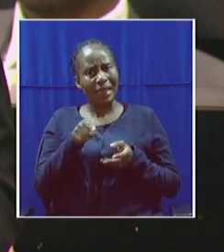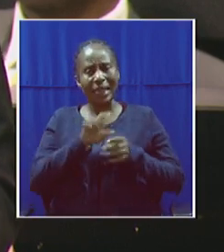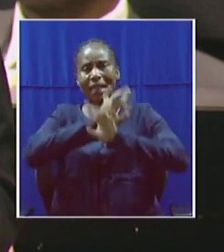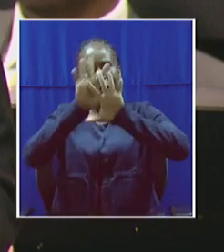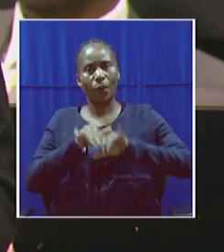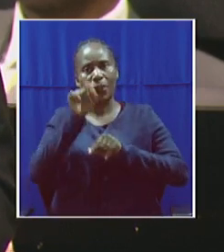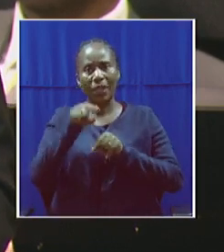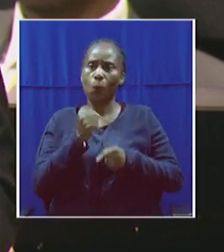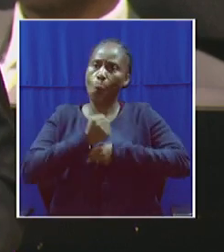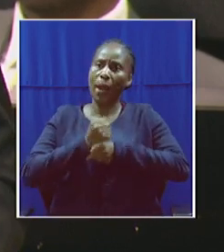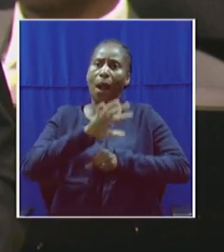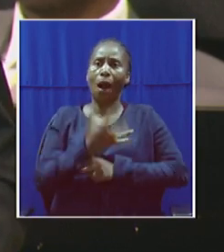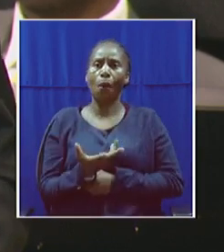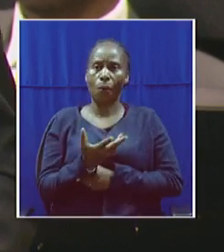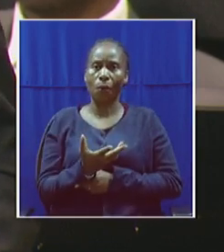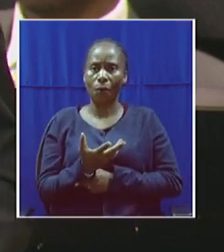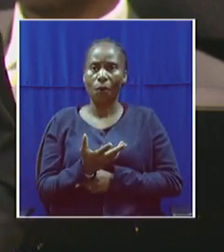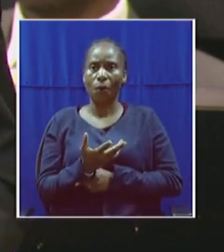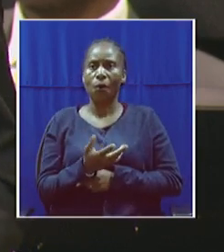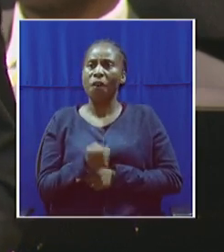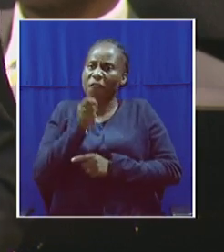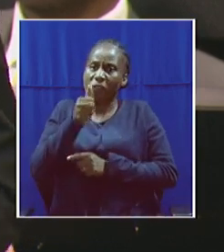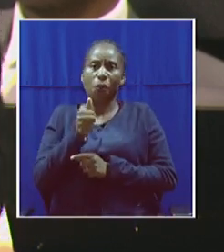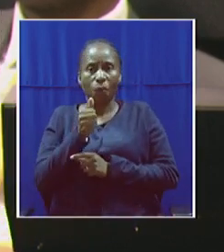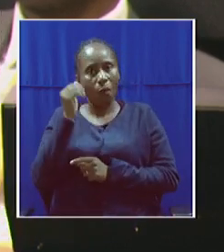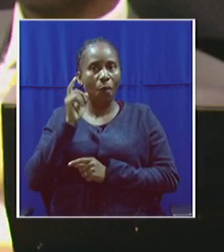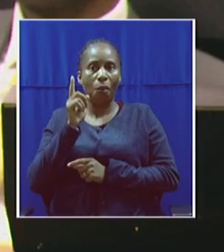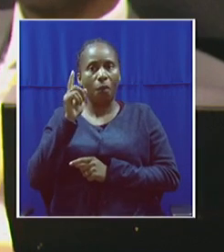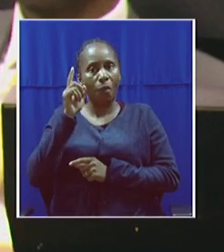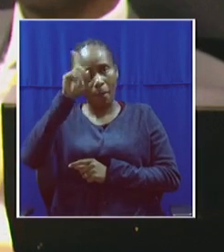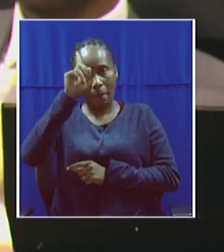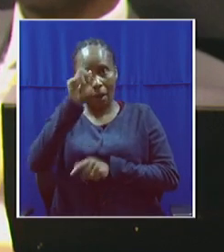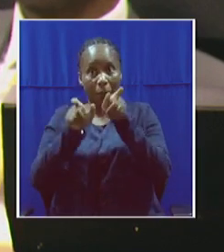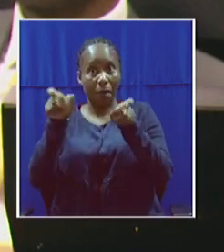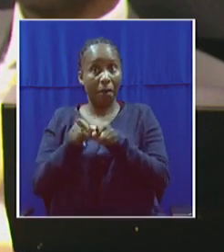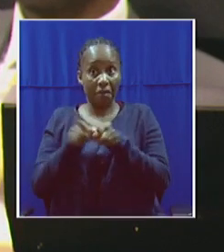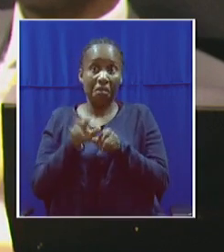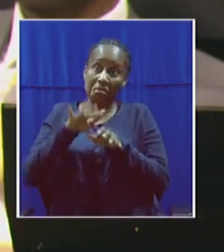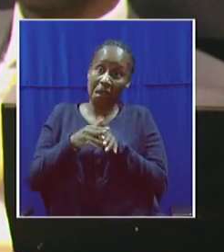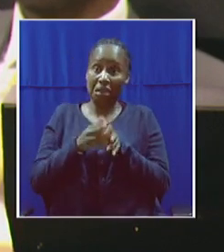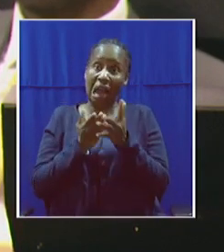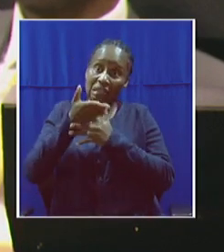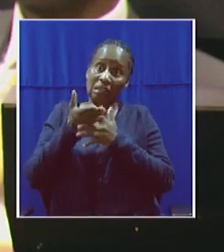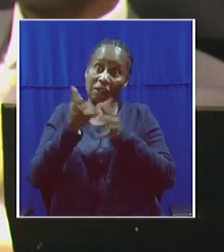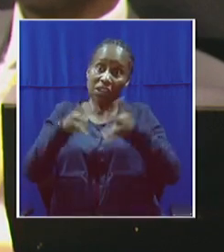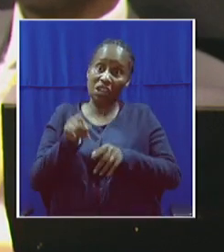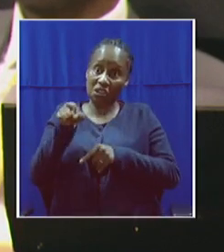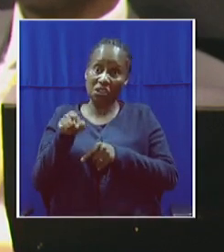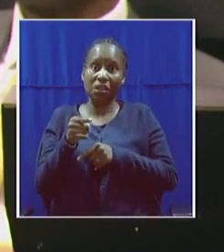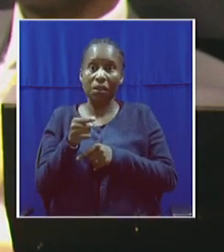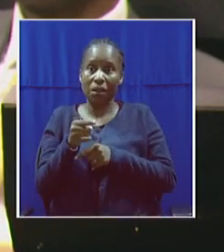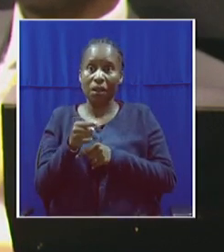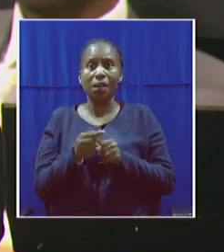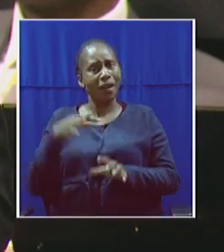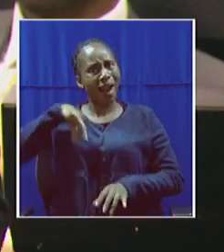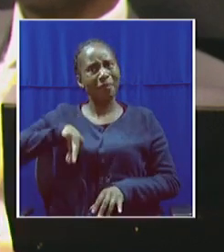many and not few black people who have who have privilege access already will benefit